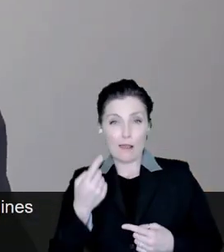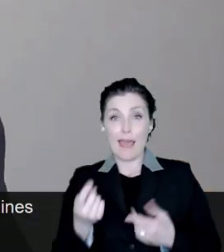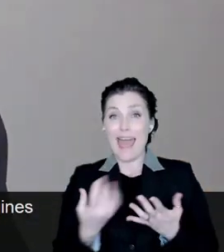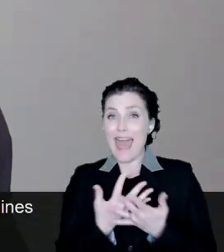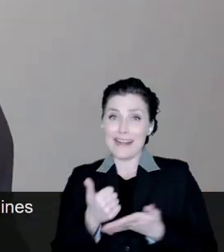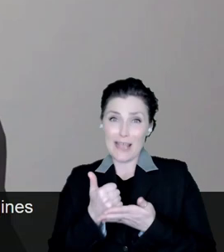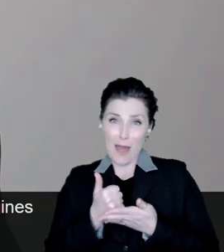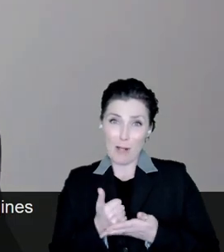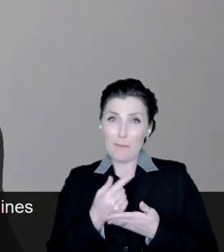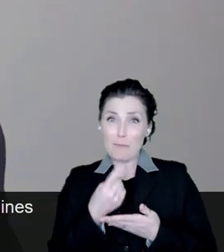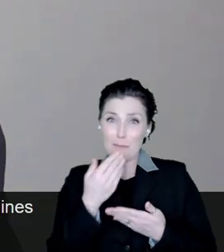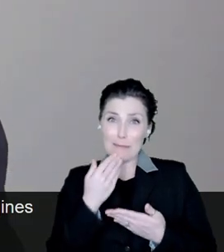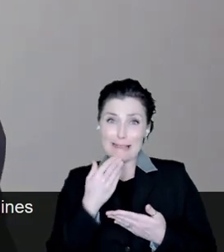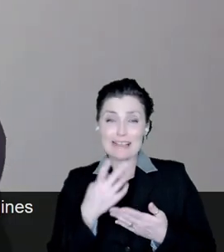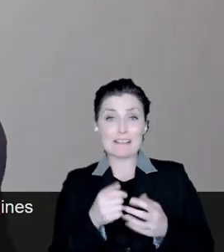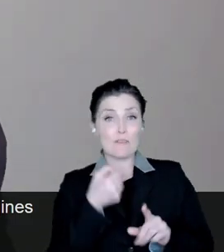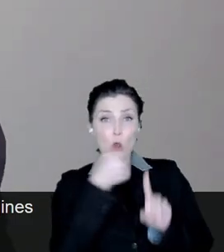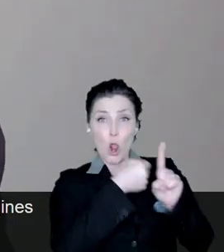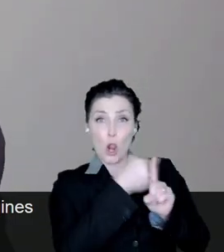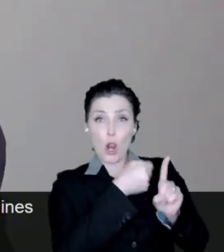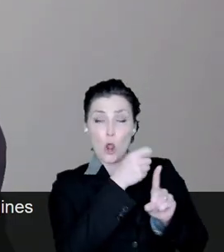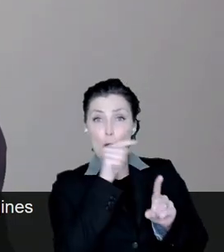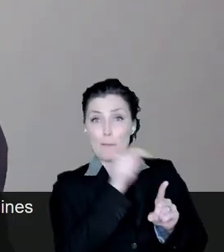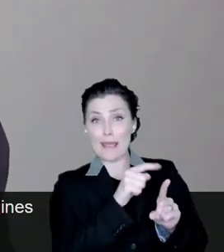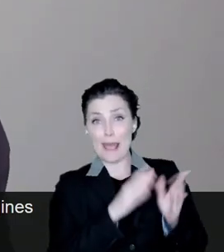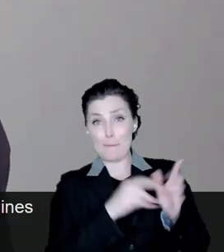for national legislation will be much appreciated.